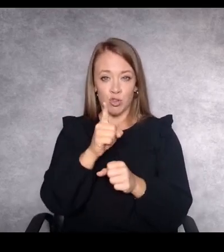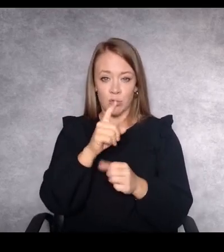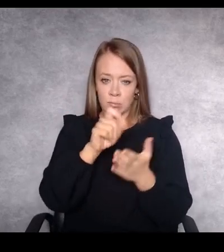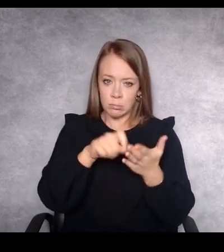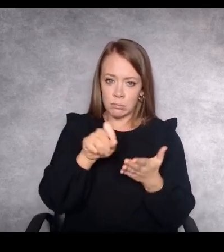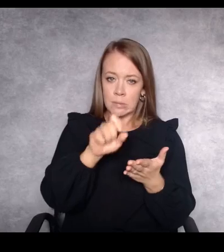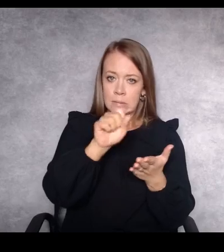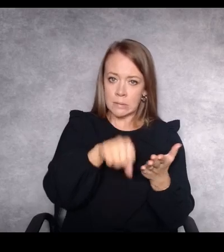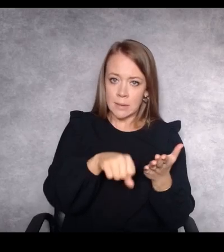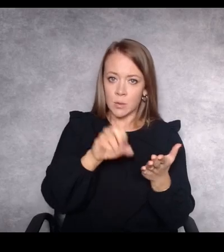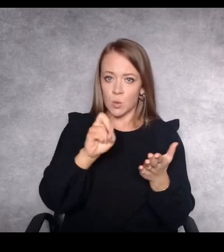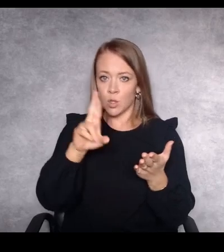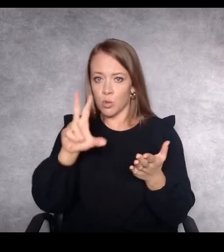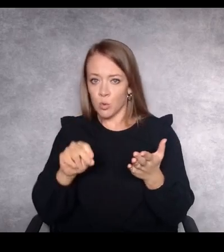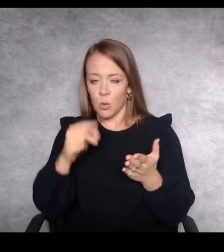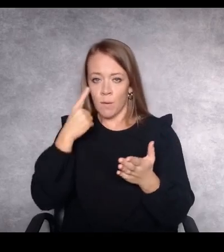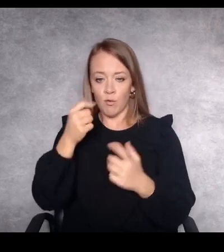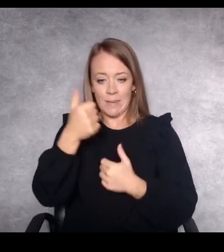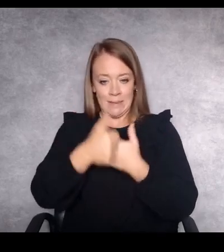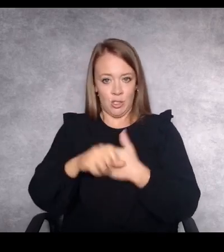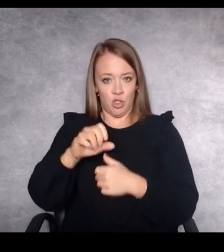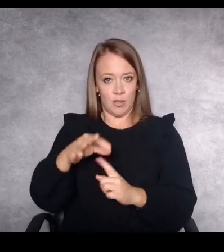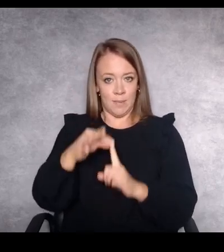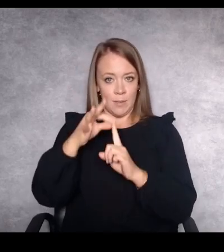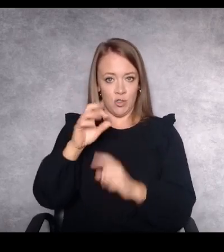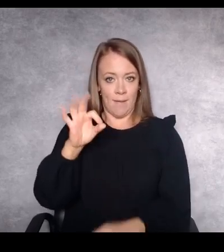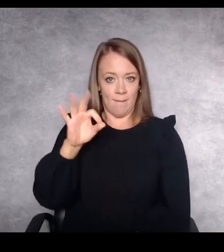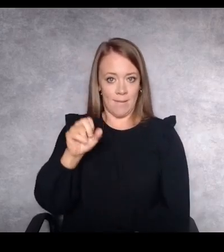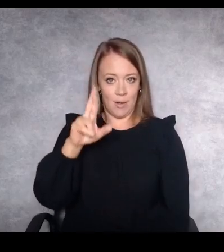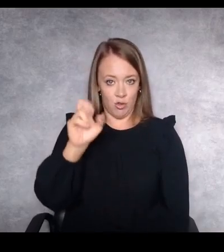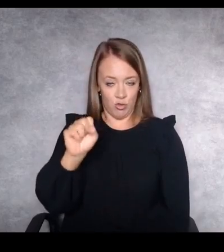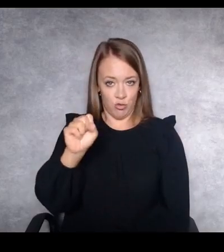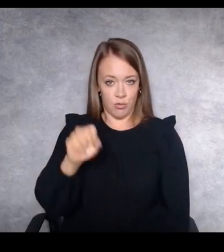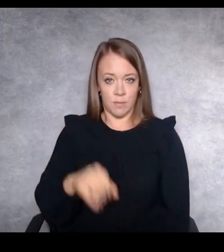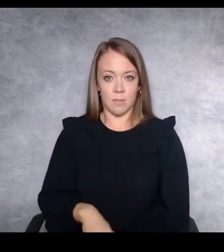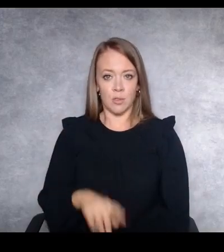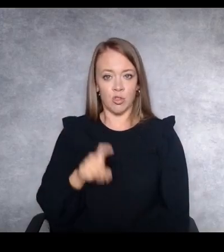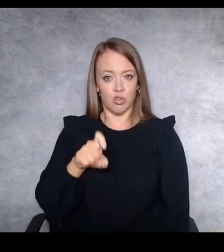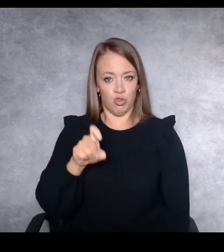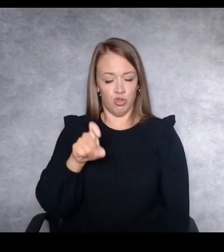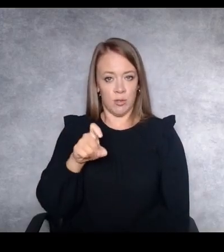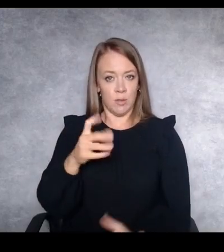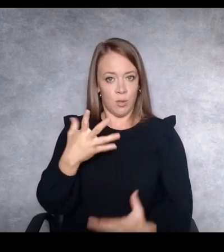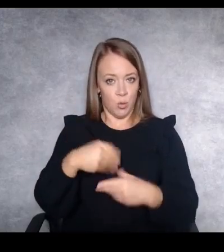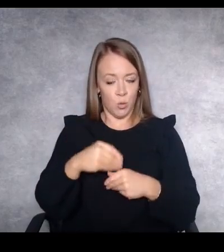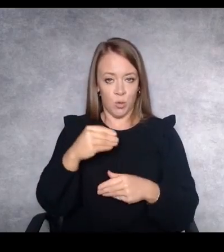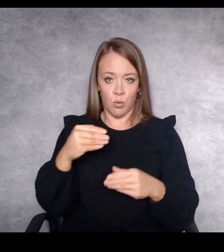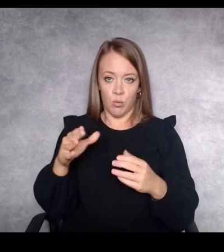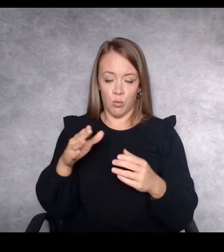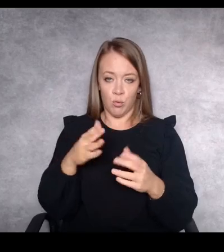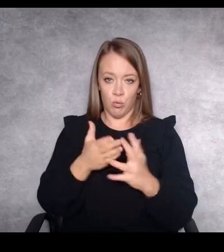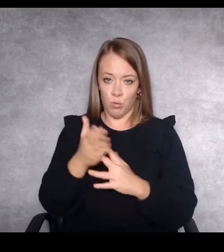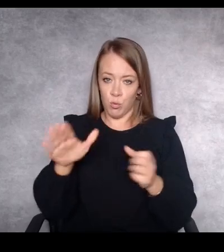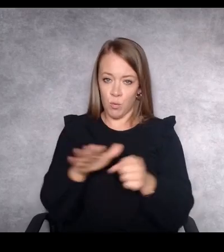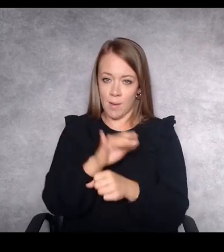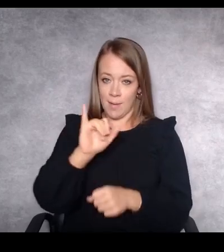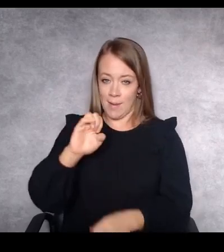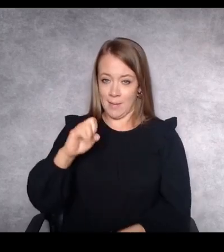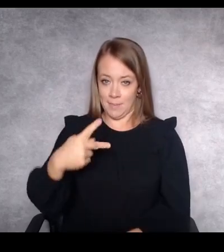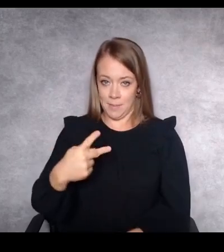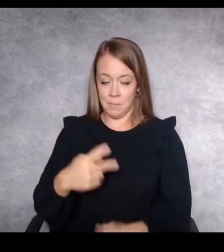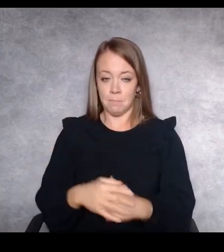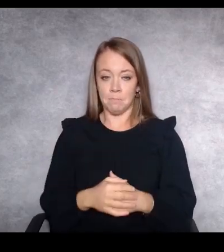if the ARC marks any of the special factors yes, then those factors should be addressed throughout the entire